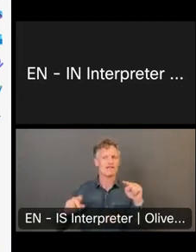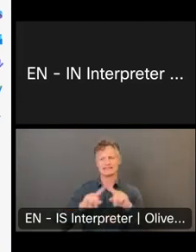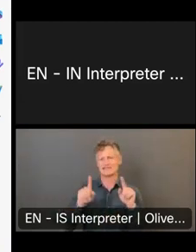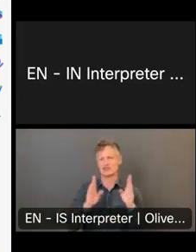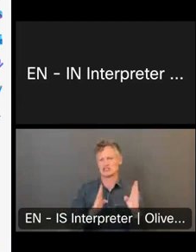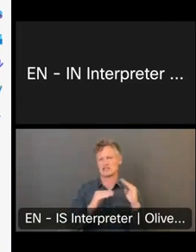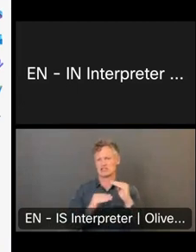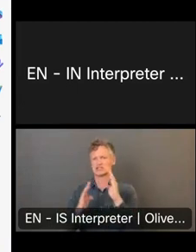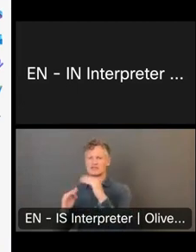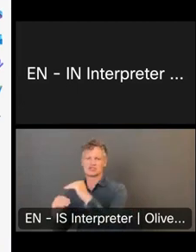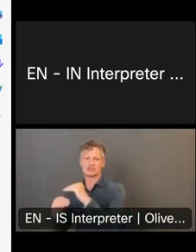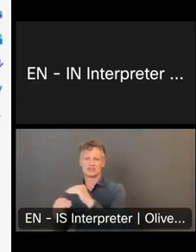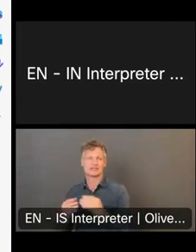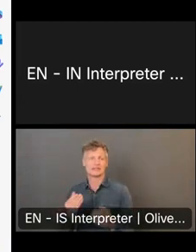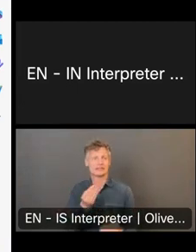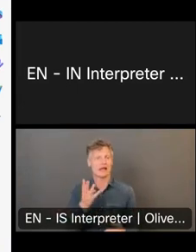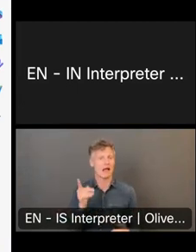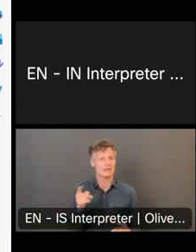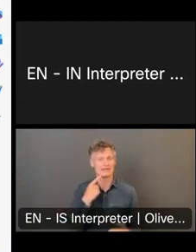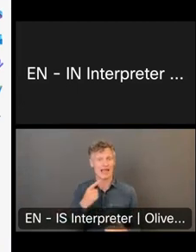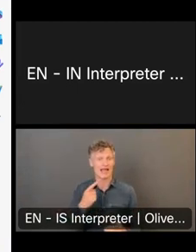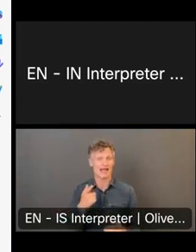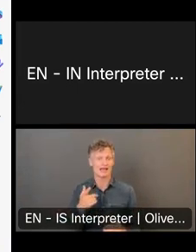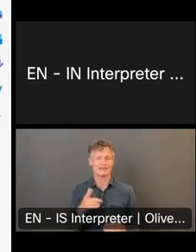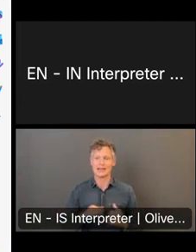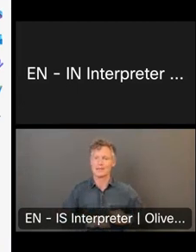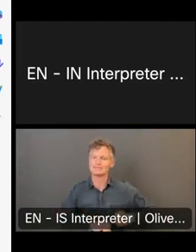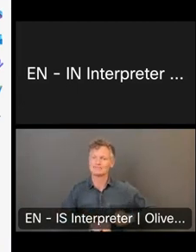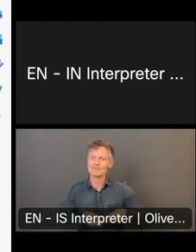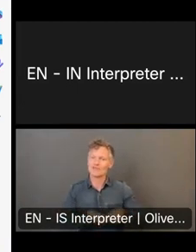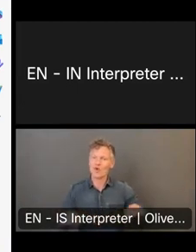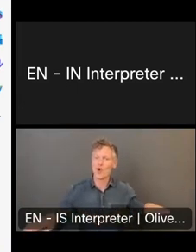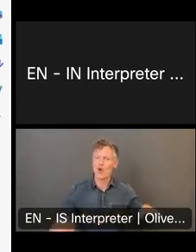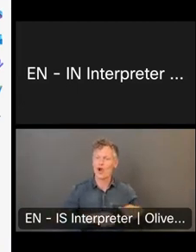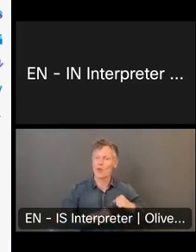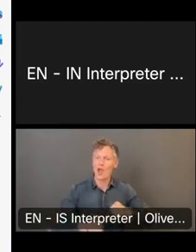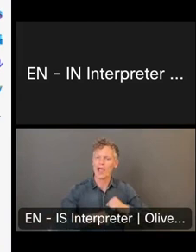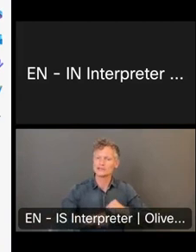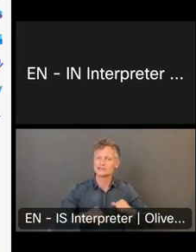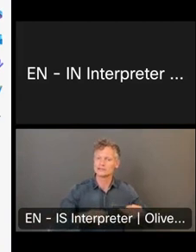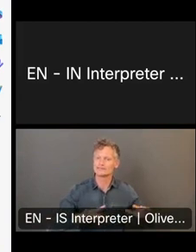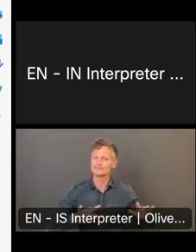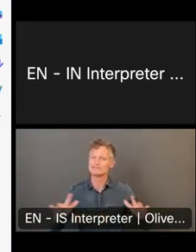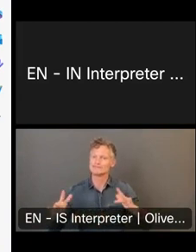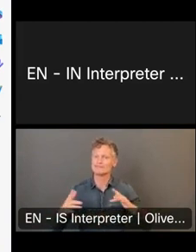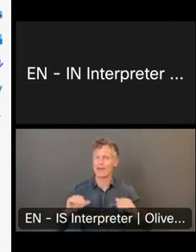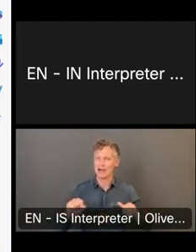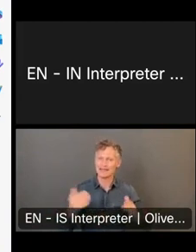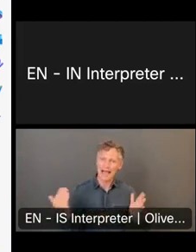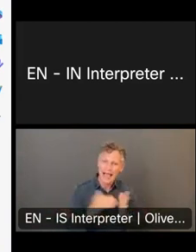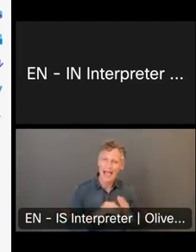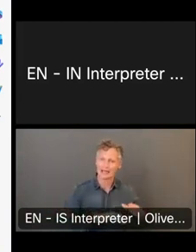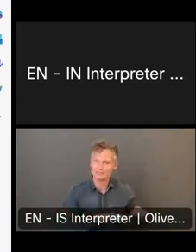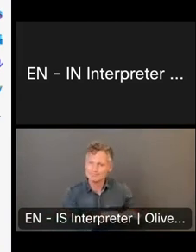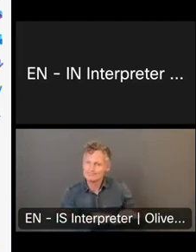metaphor of floor wax that you keep having to go over because it loses its original effect. So whatever metaphor we use, here's